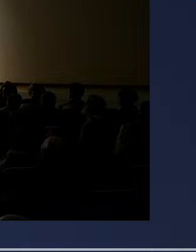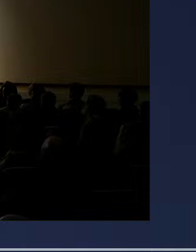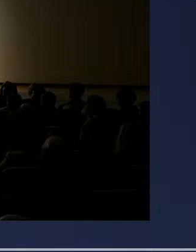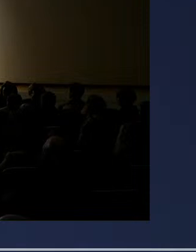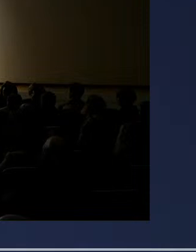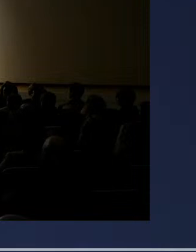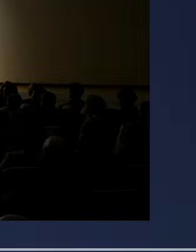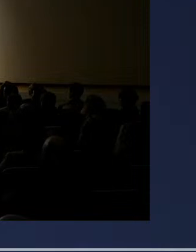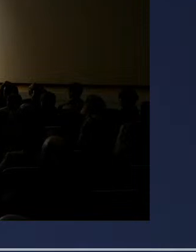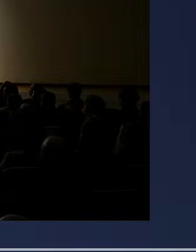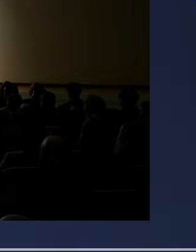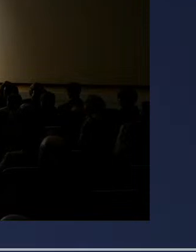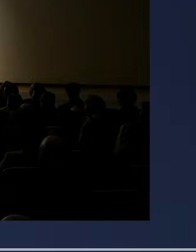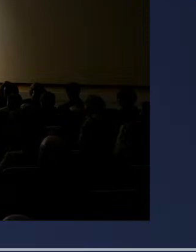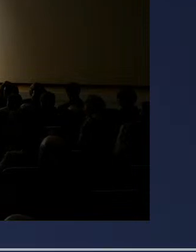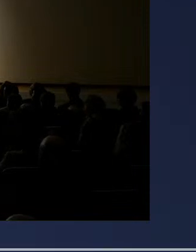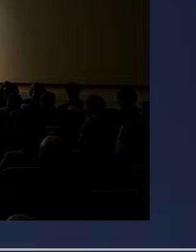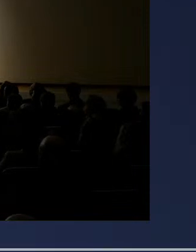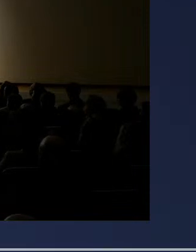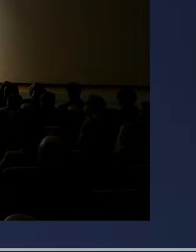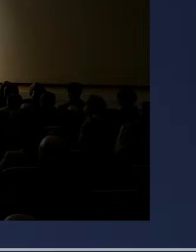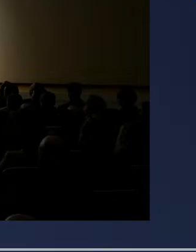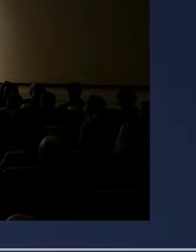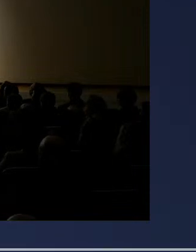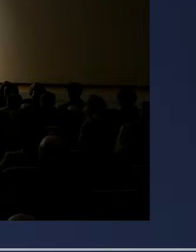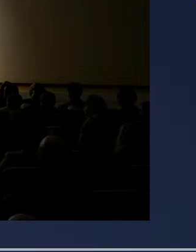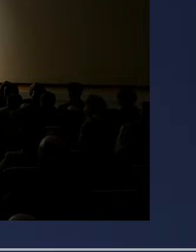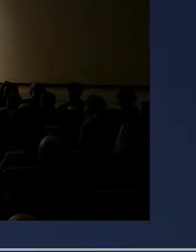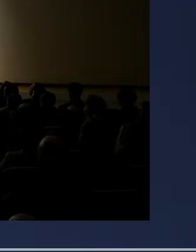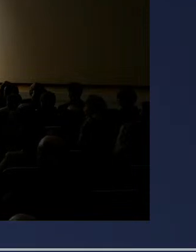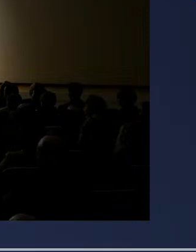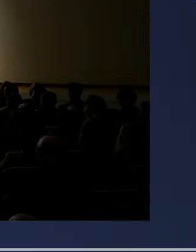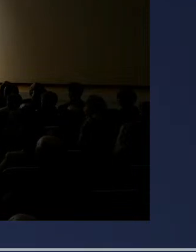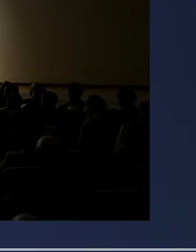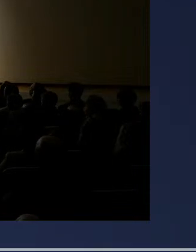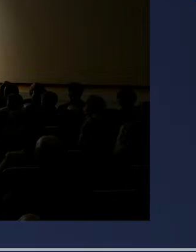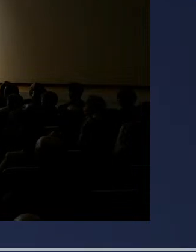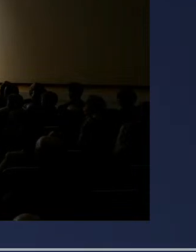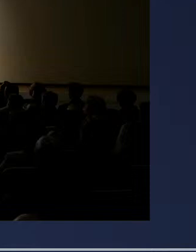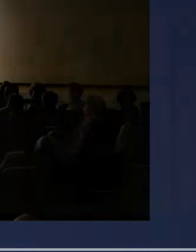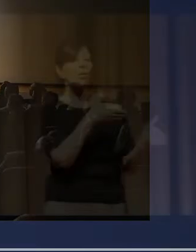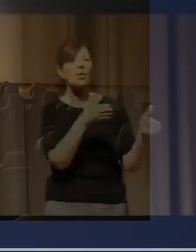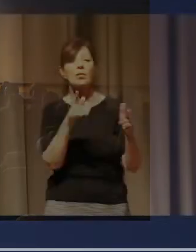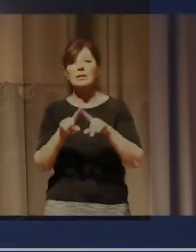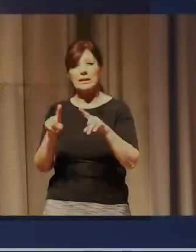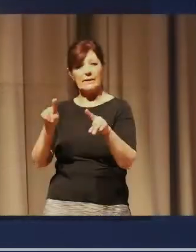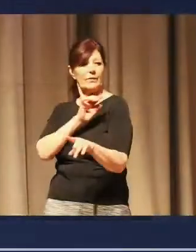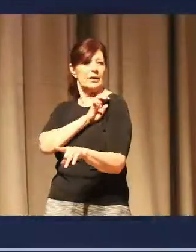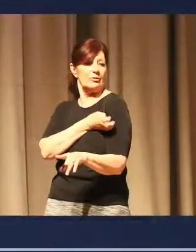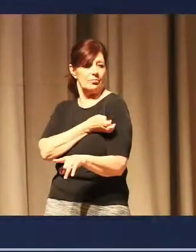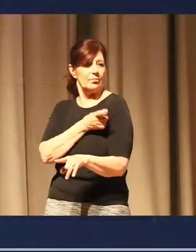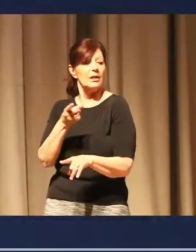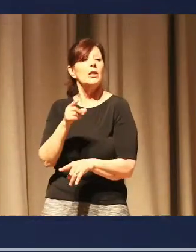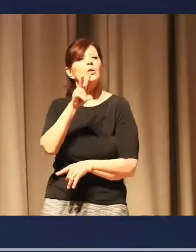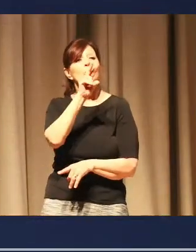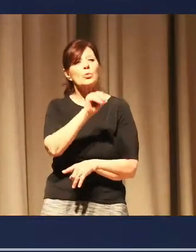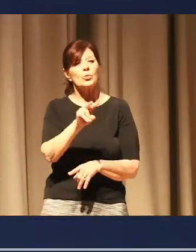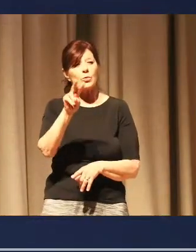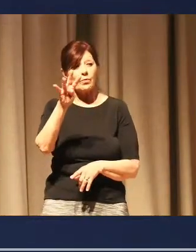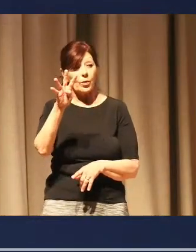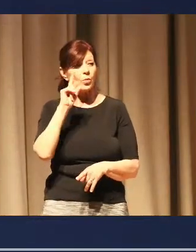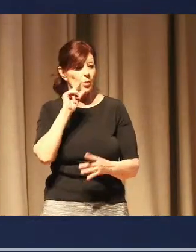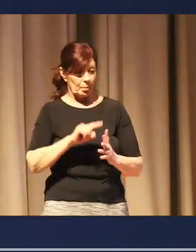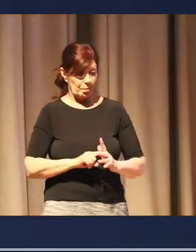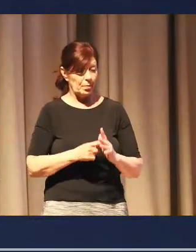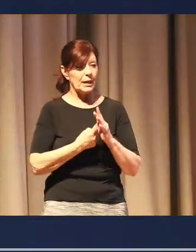Another area where Erie County can be a leader statewide is shifting away from fossil fuels to alternative energy. In 2024, we will